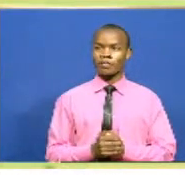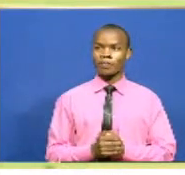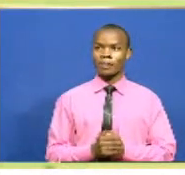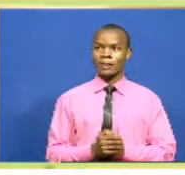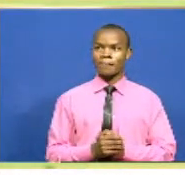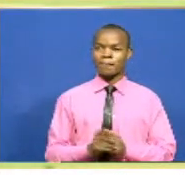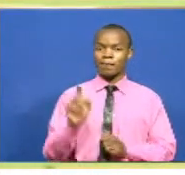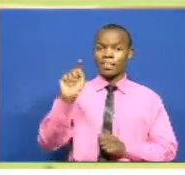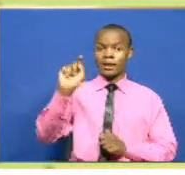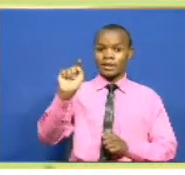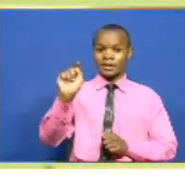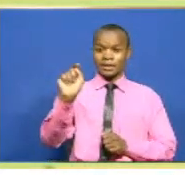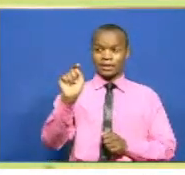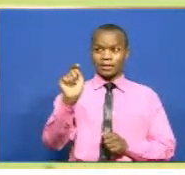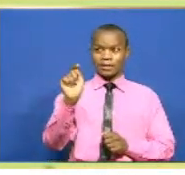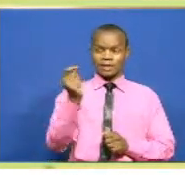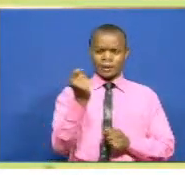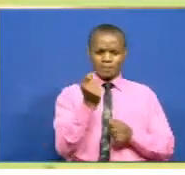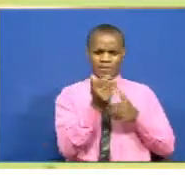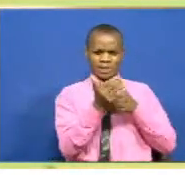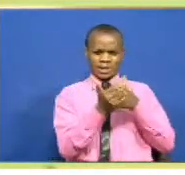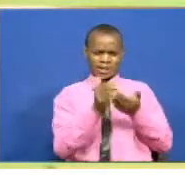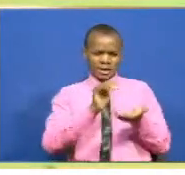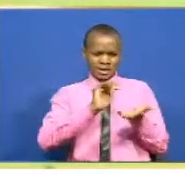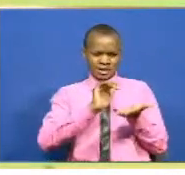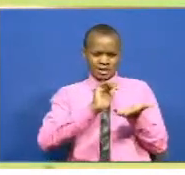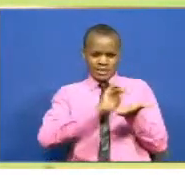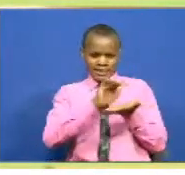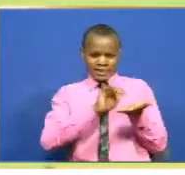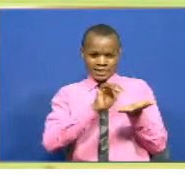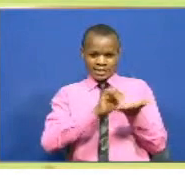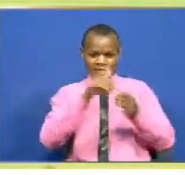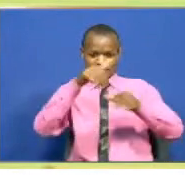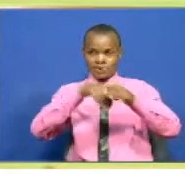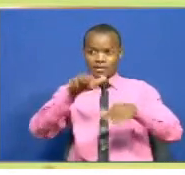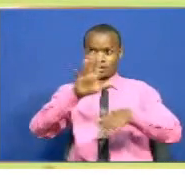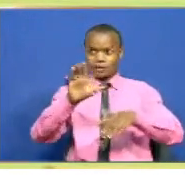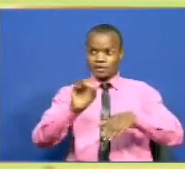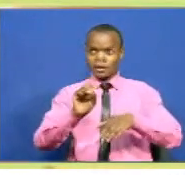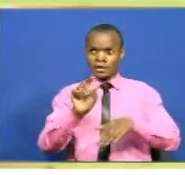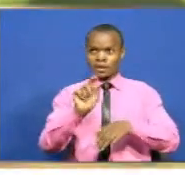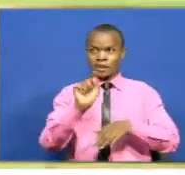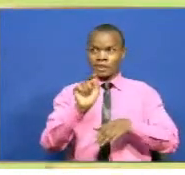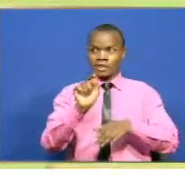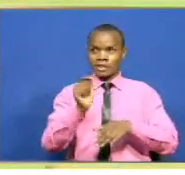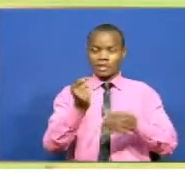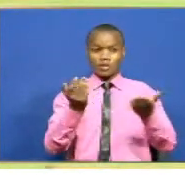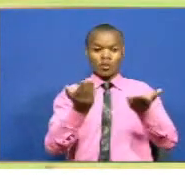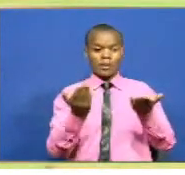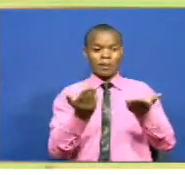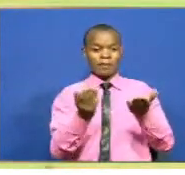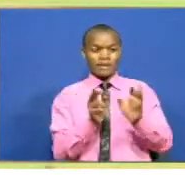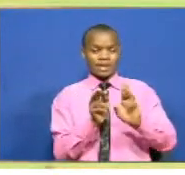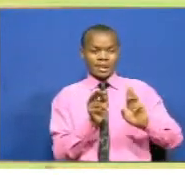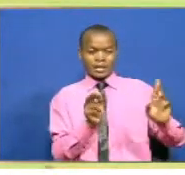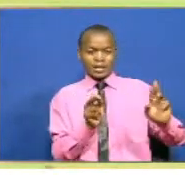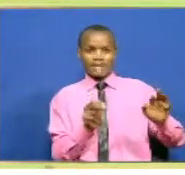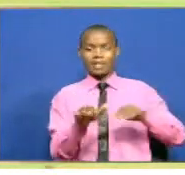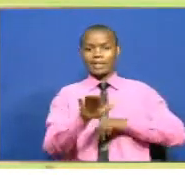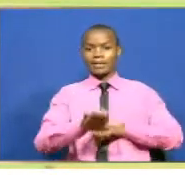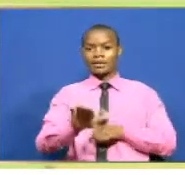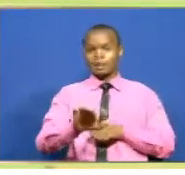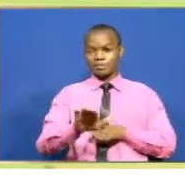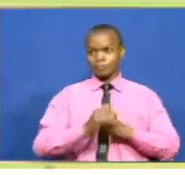of Africa. Actually, if you look at the map of Africa, Your Excellency, Kenya is right where the heart is. And it is where we've